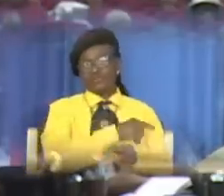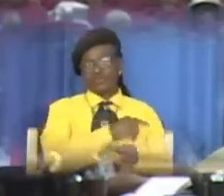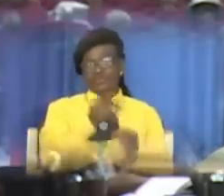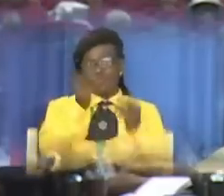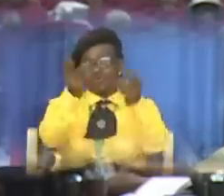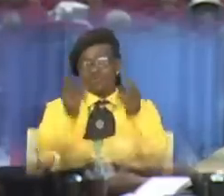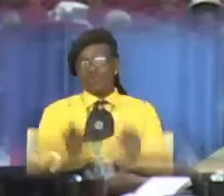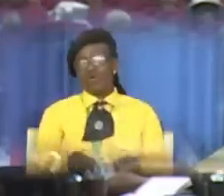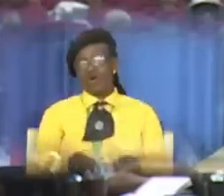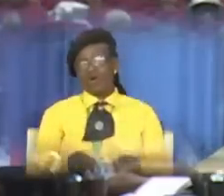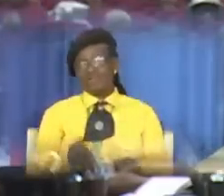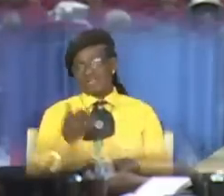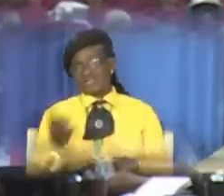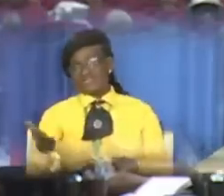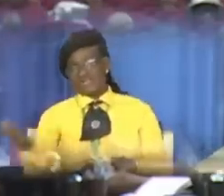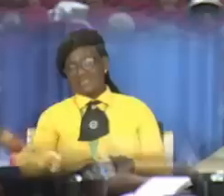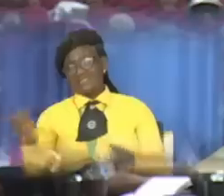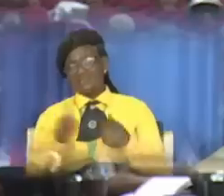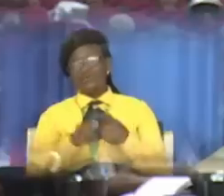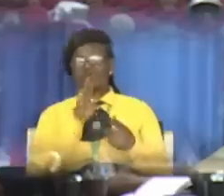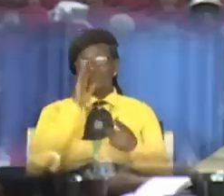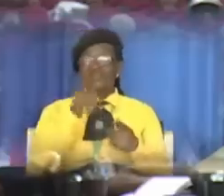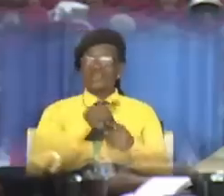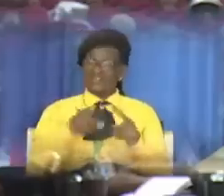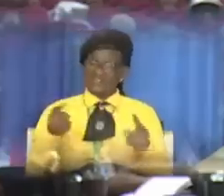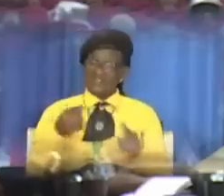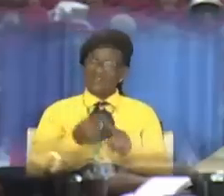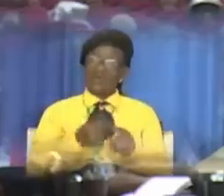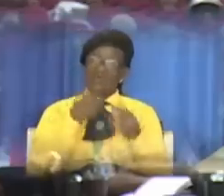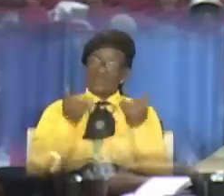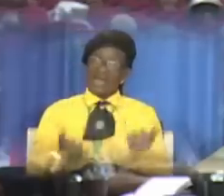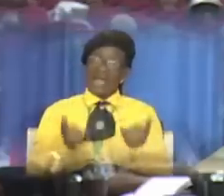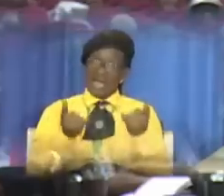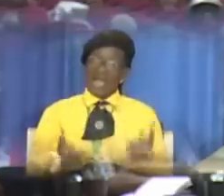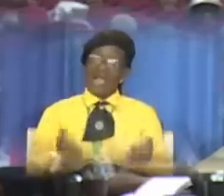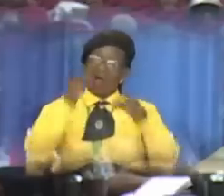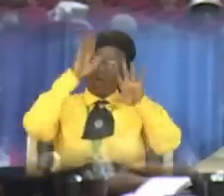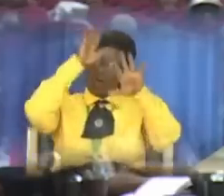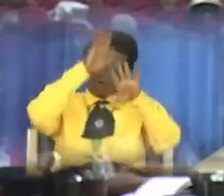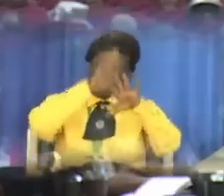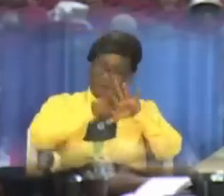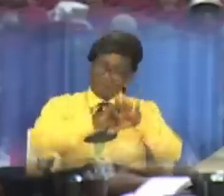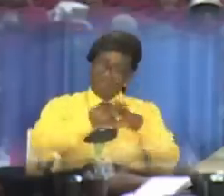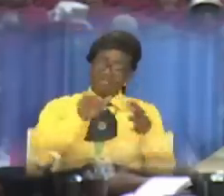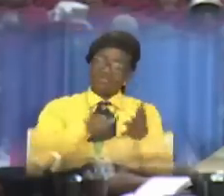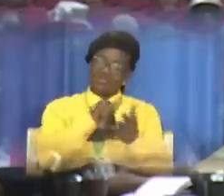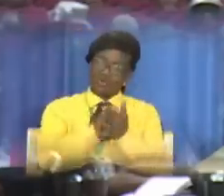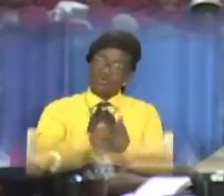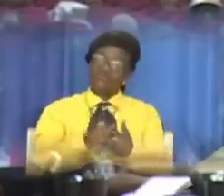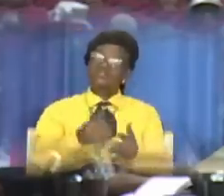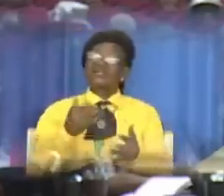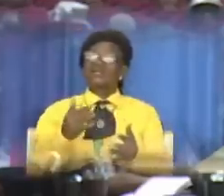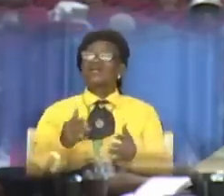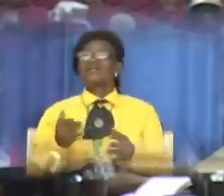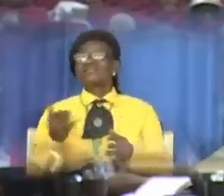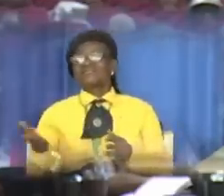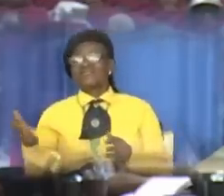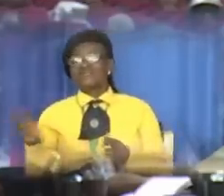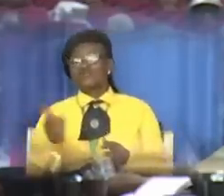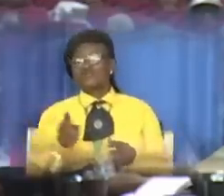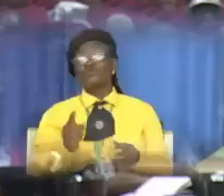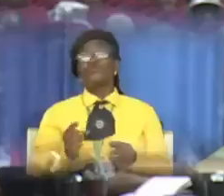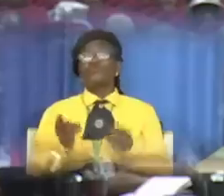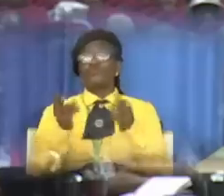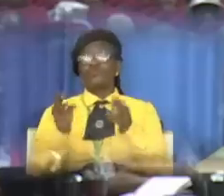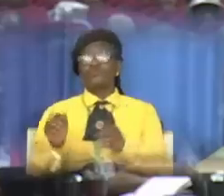that those things you used to do, you don't want to do anymore. You want to become a member of the family of God, which